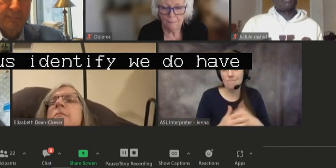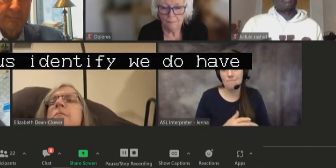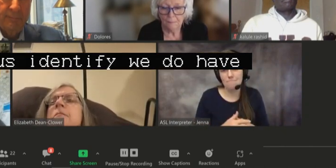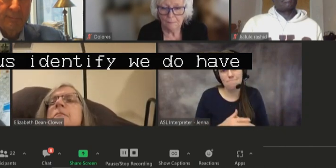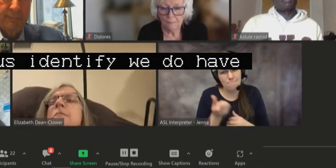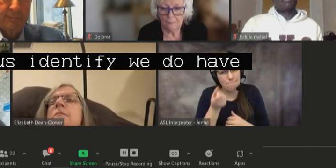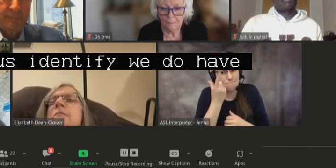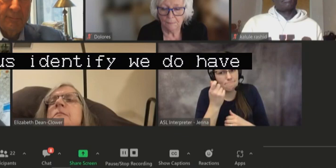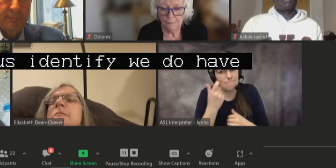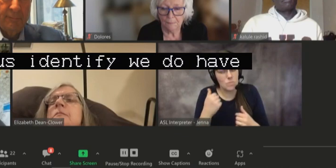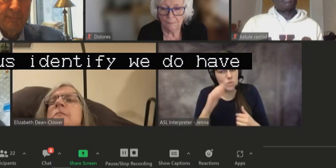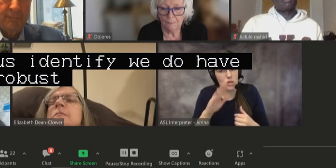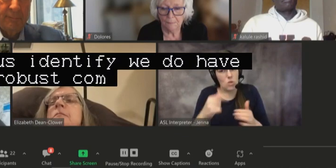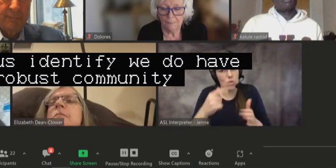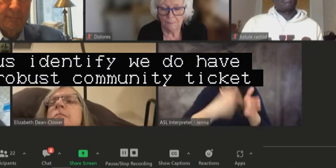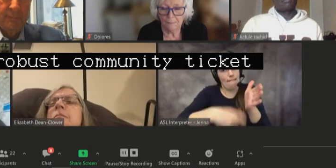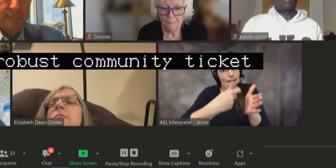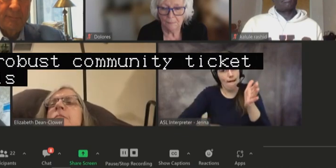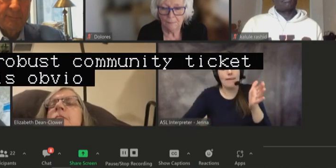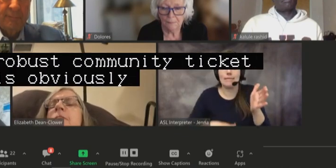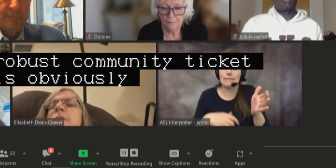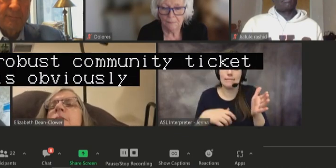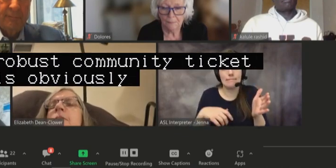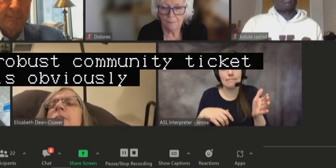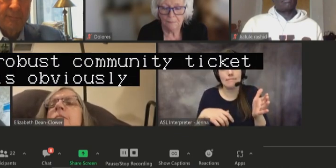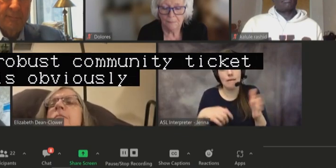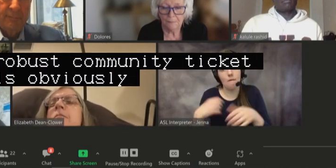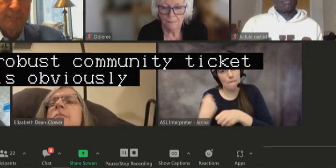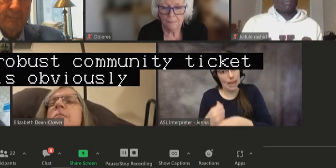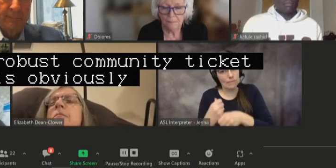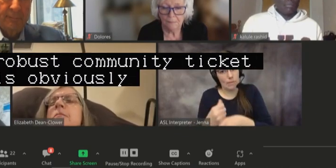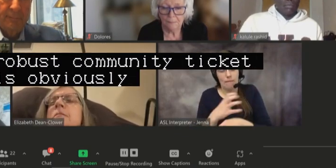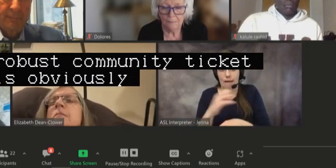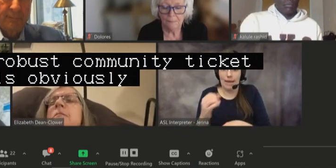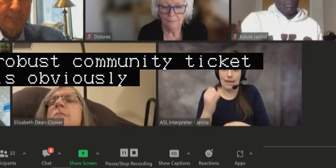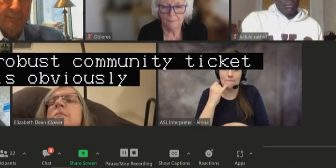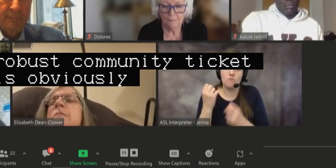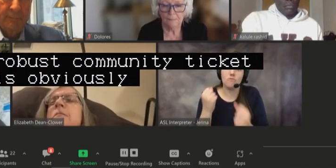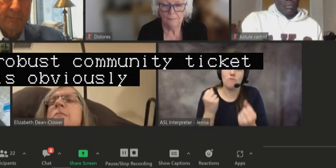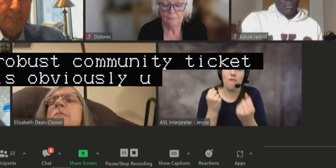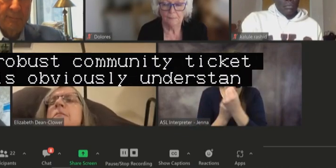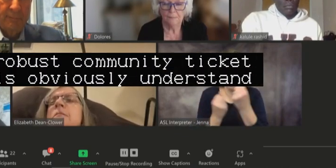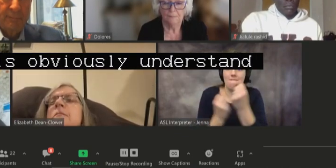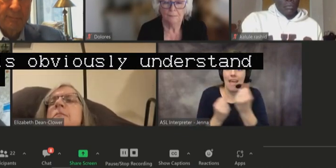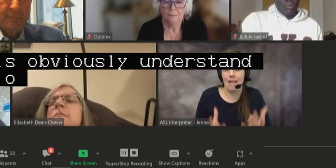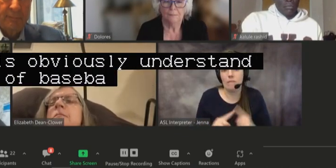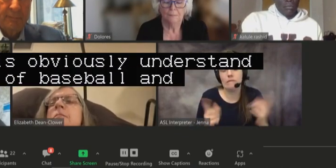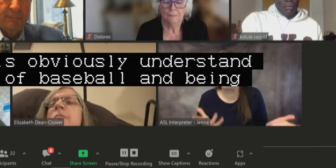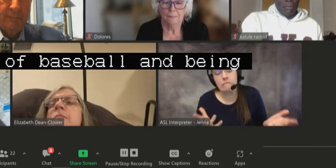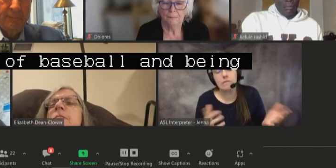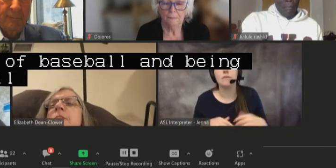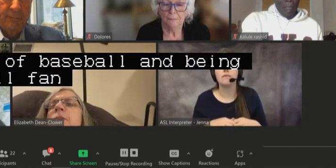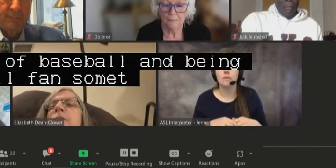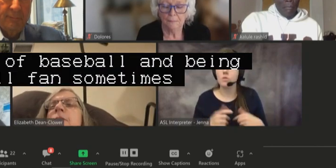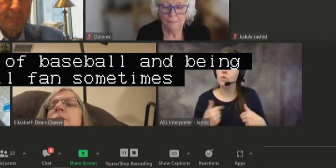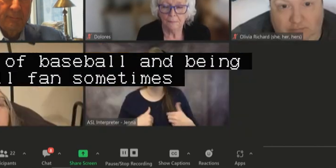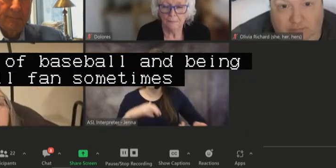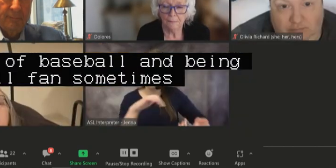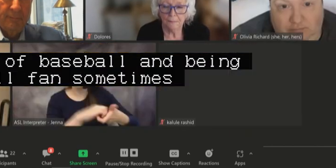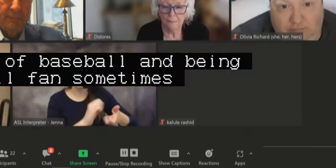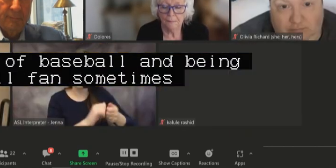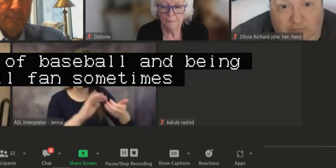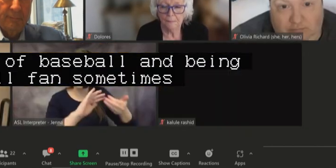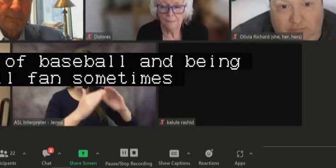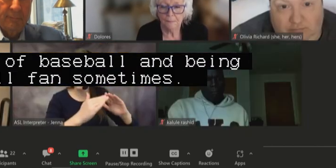cost of baseball and being a baseball fan sometimes have a gap. And so, working with our community partners to